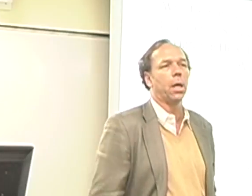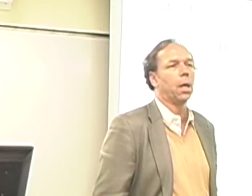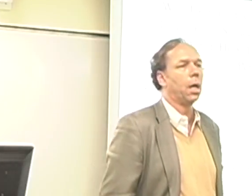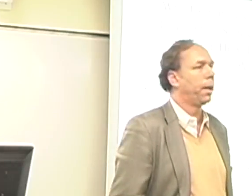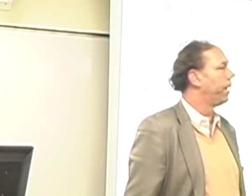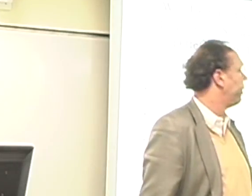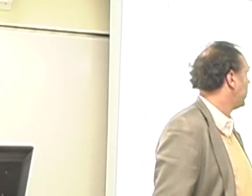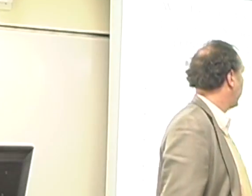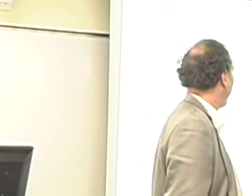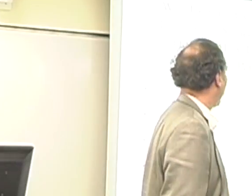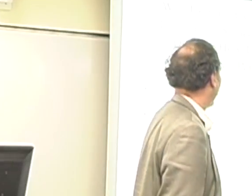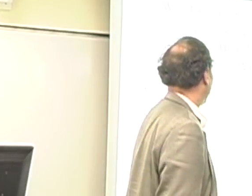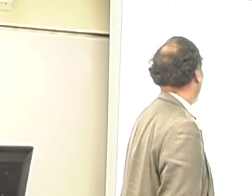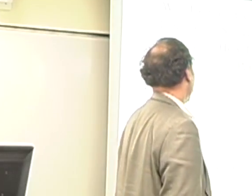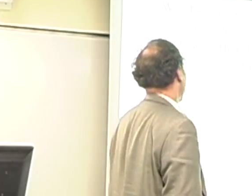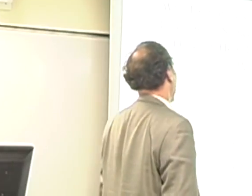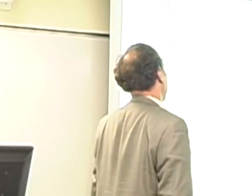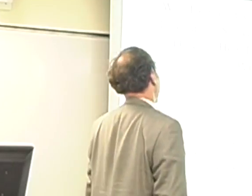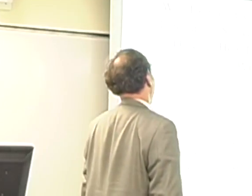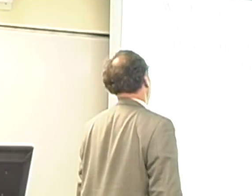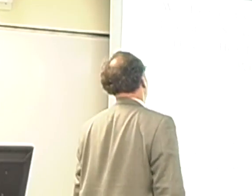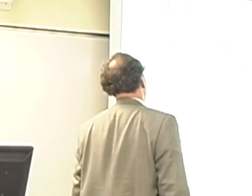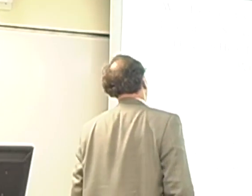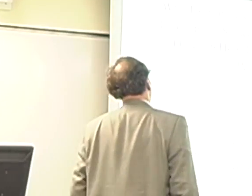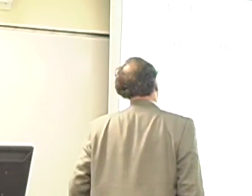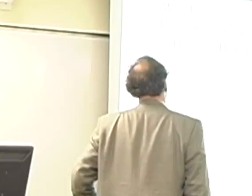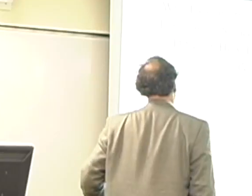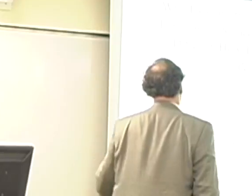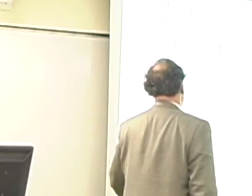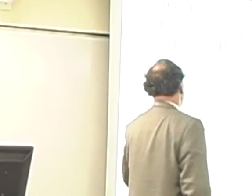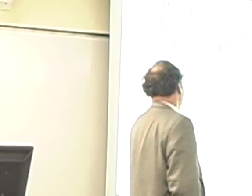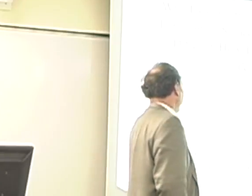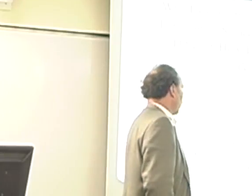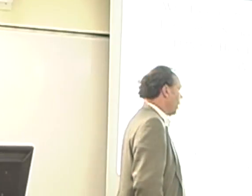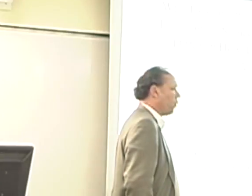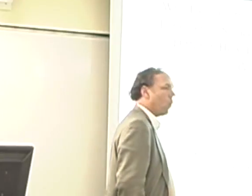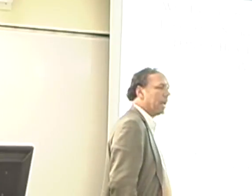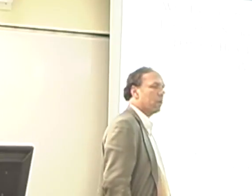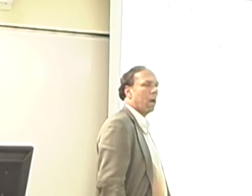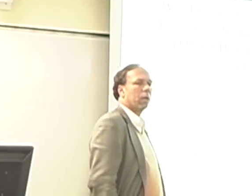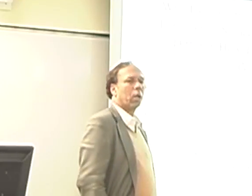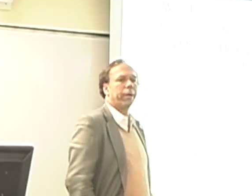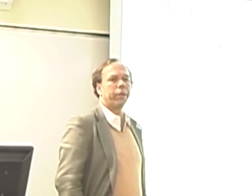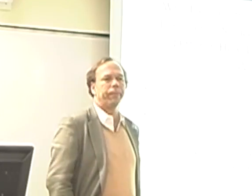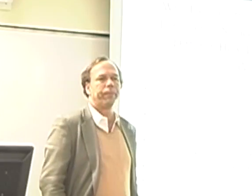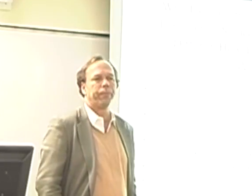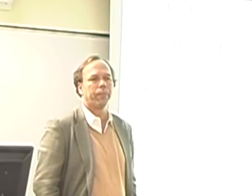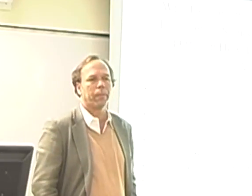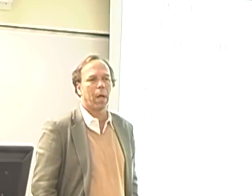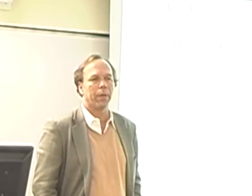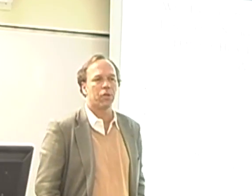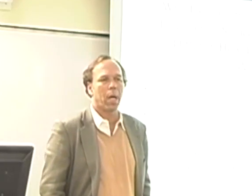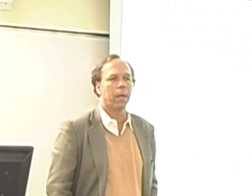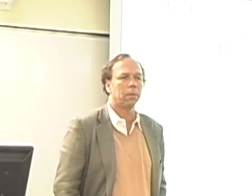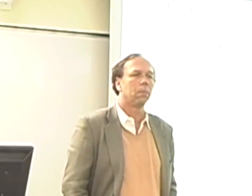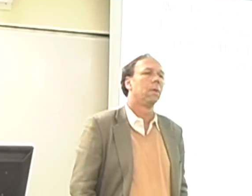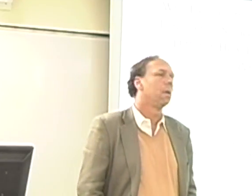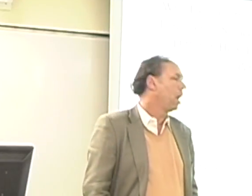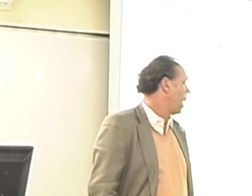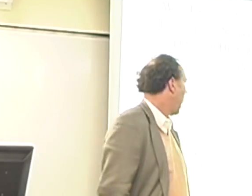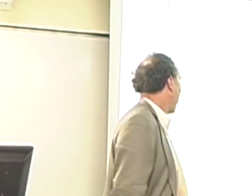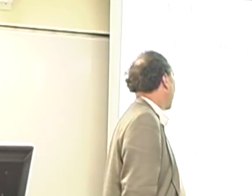of differences between sign and speech may place different constraints on the learner, on the